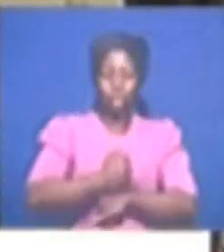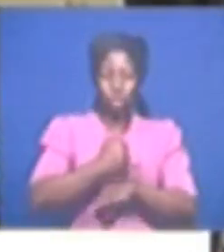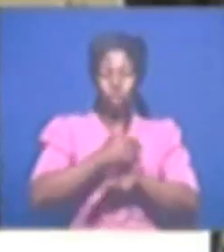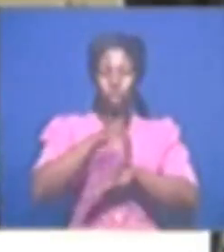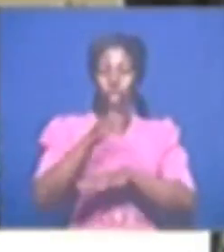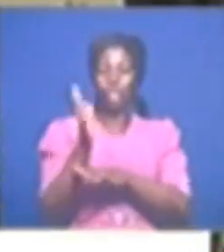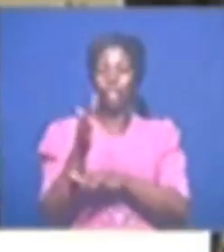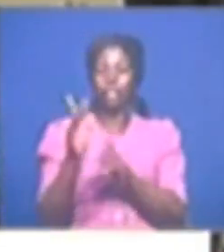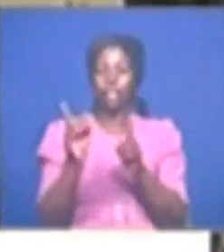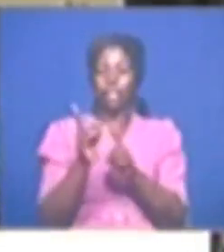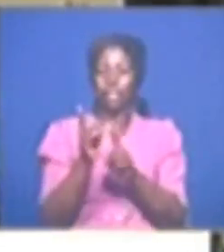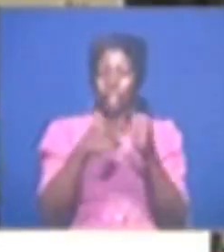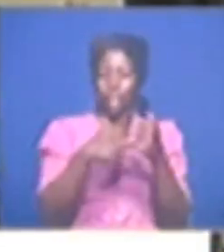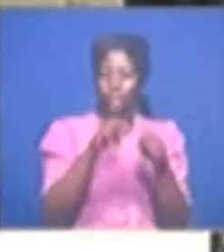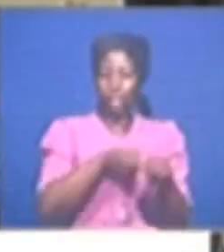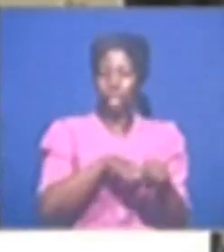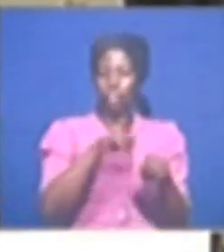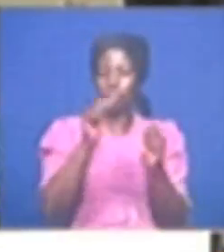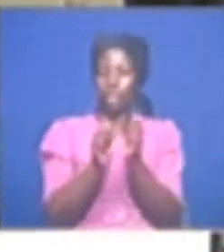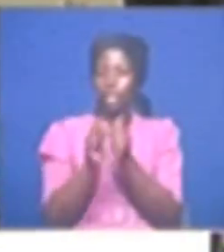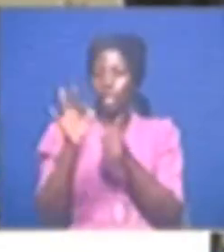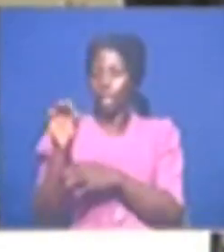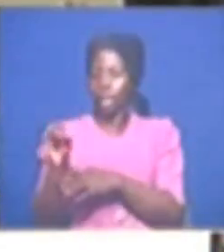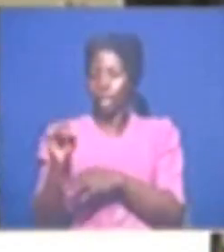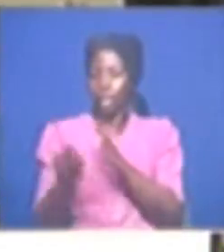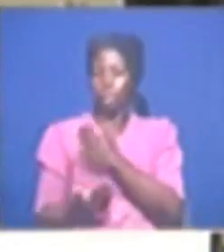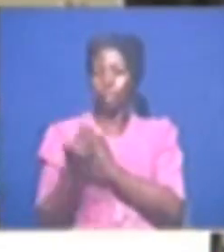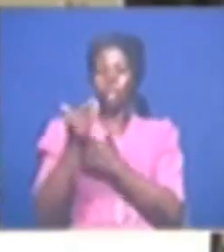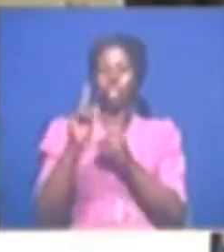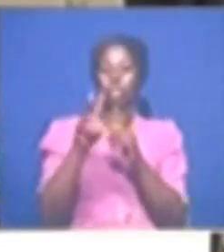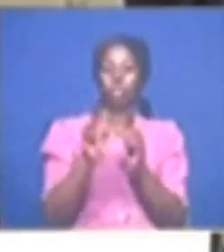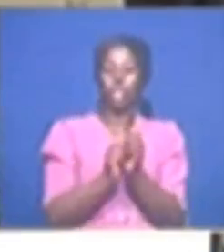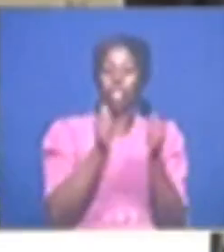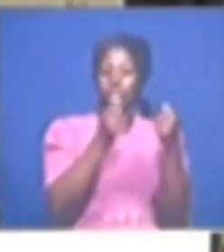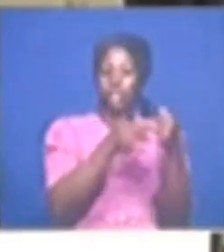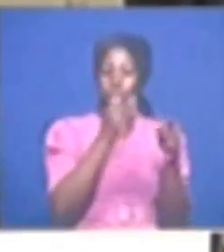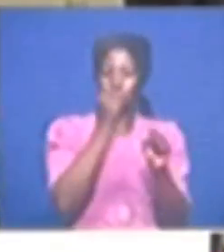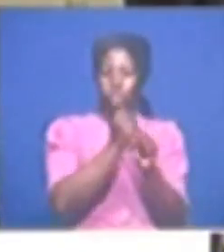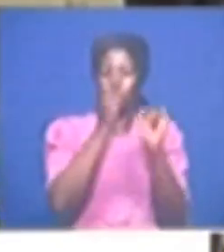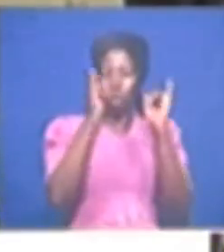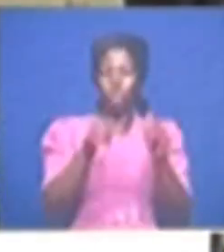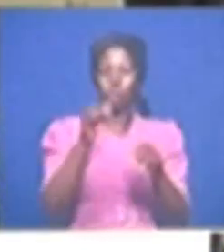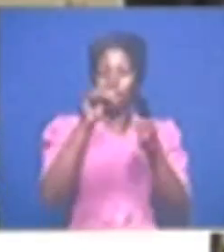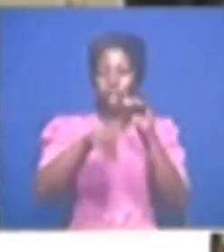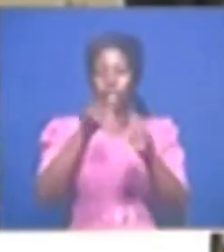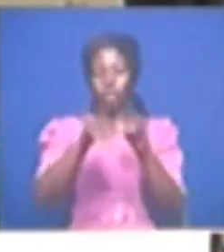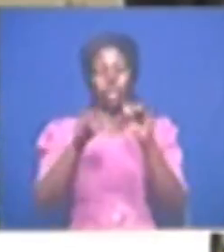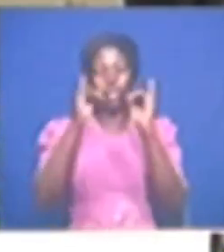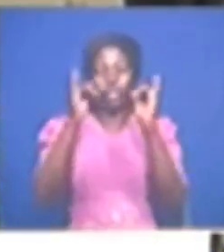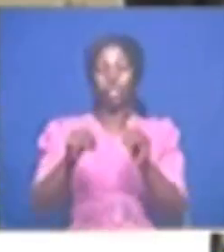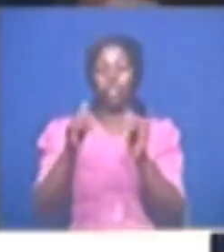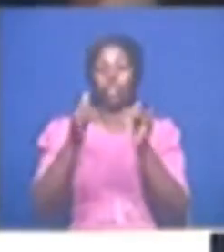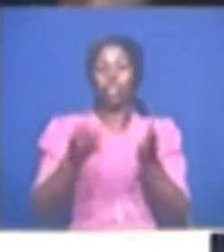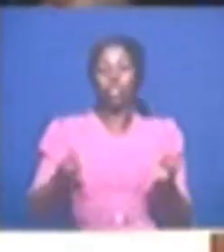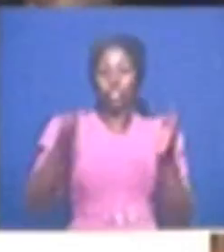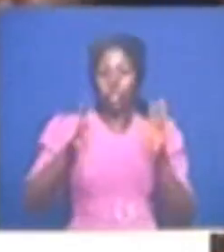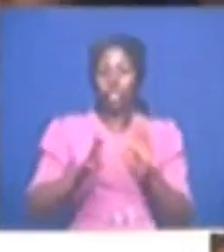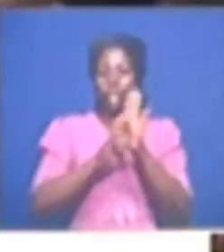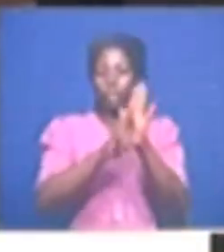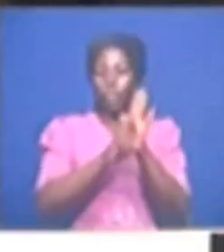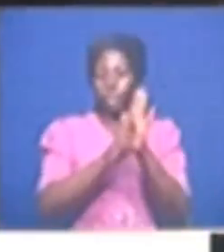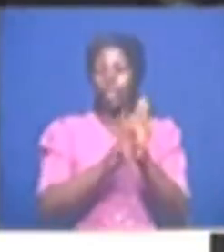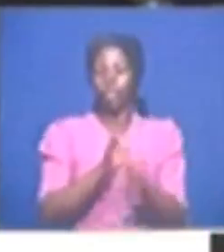of June at 10:30 a.m. 2018 to conduct fresh elections of new official representatives. The school's